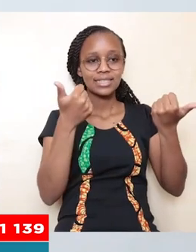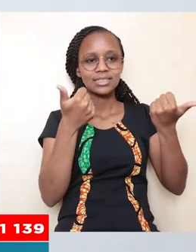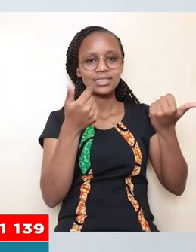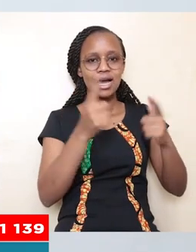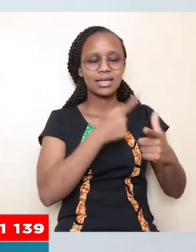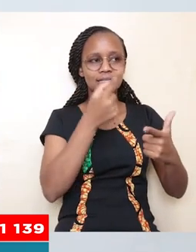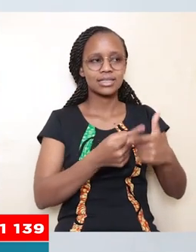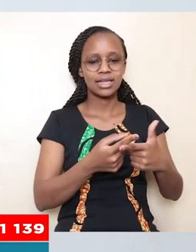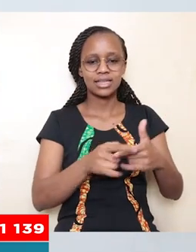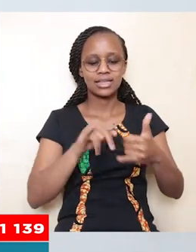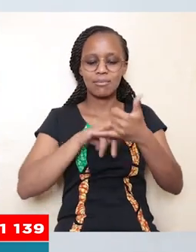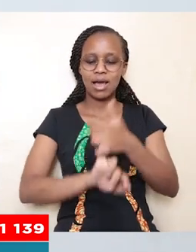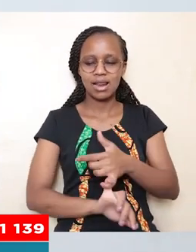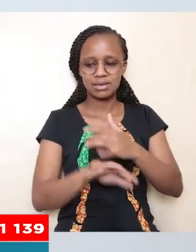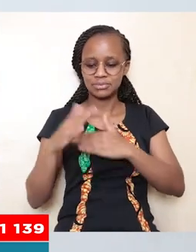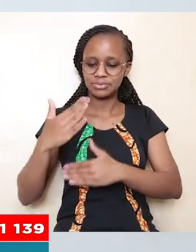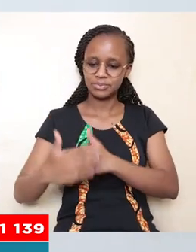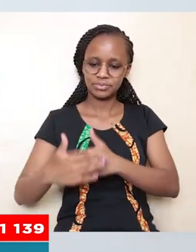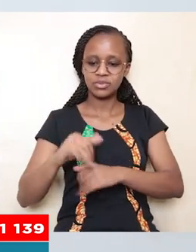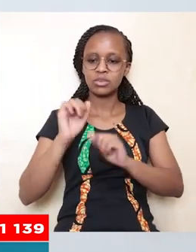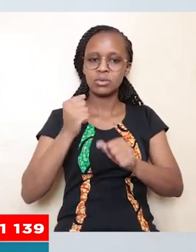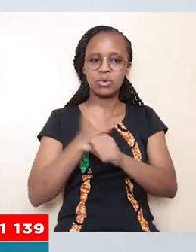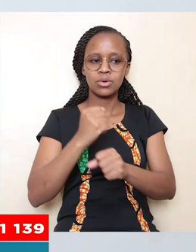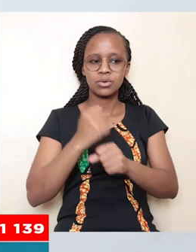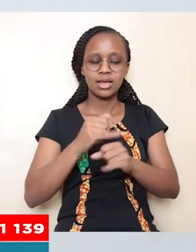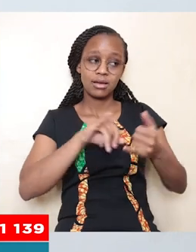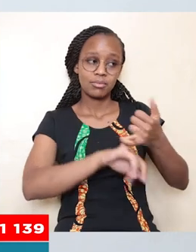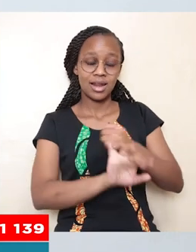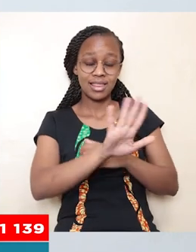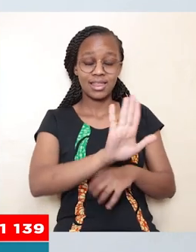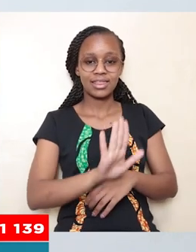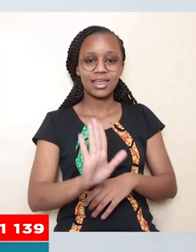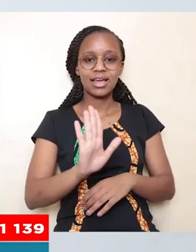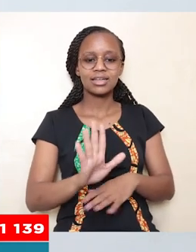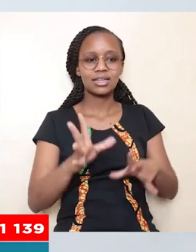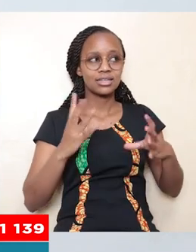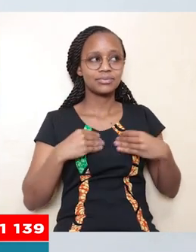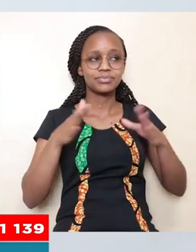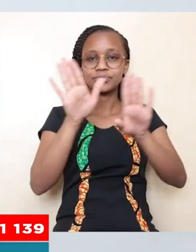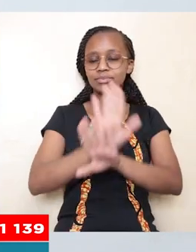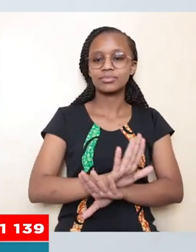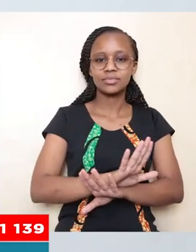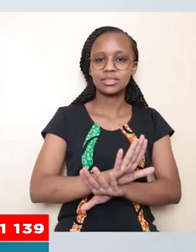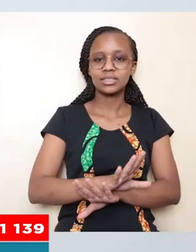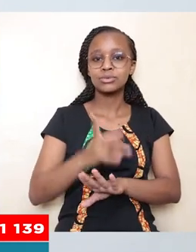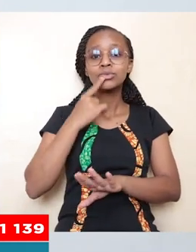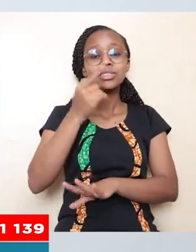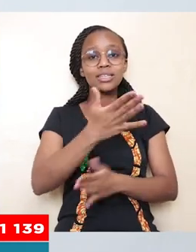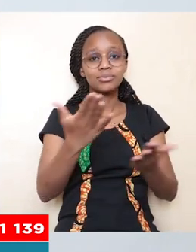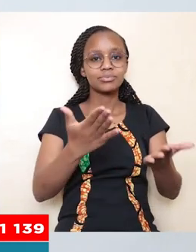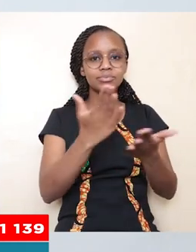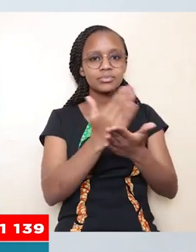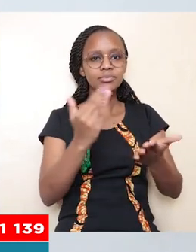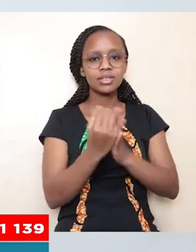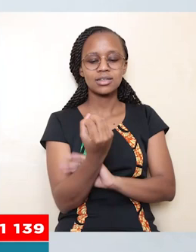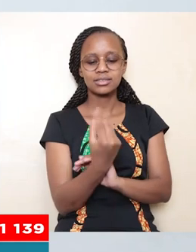then the couples can be able to work on their marriage. Allow me tonight to suggest to you